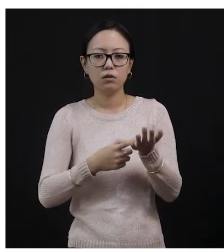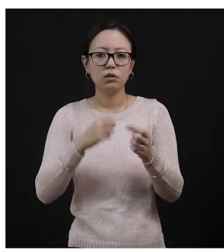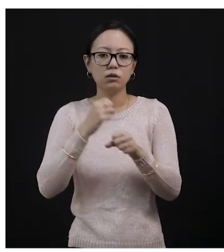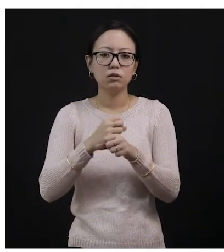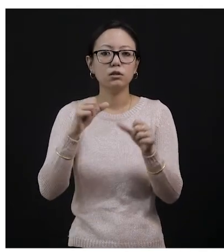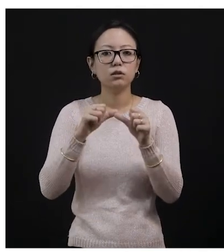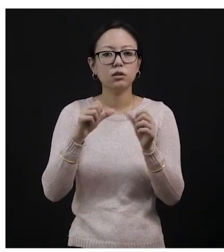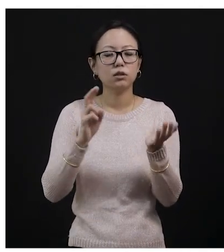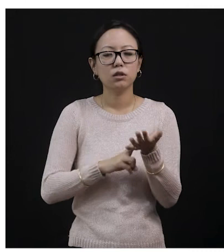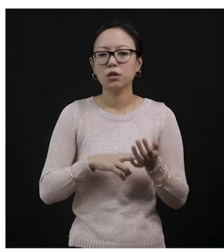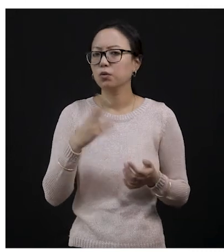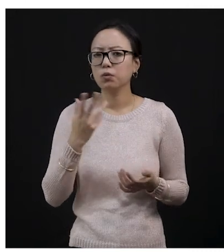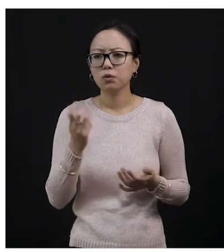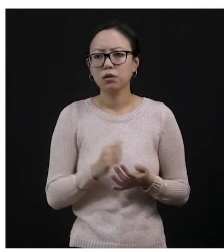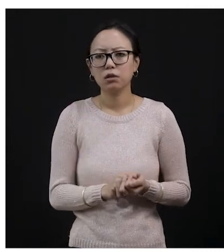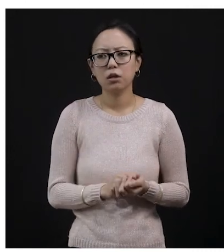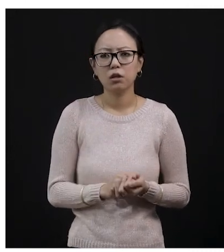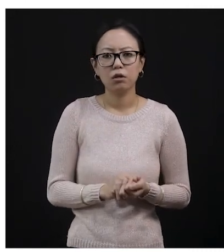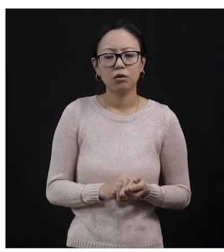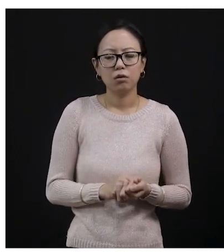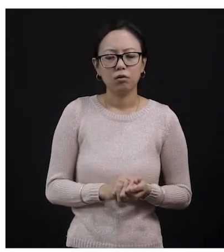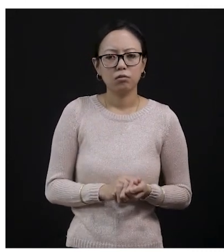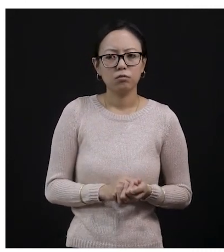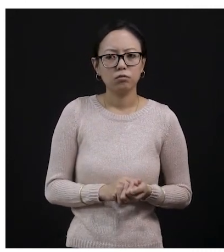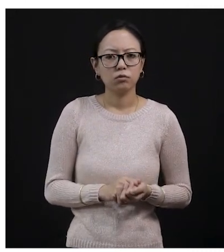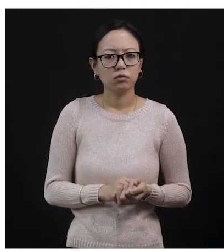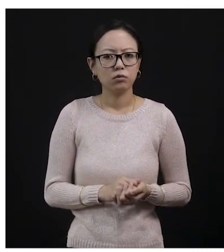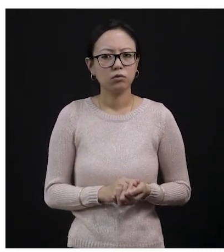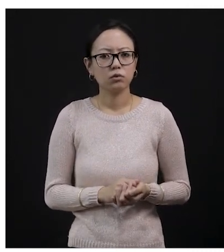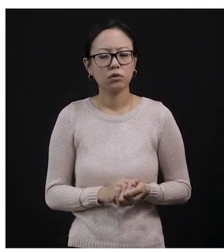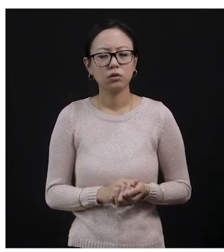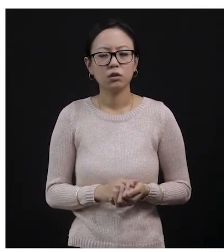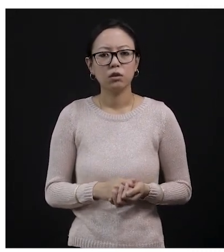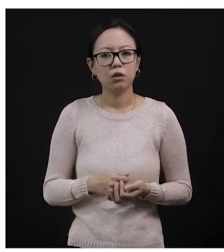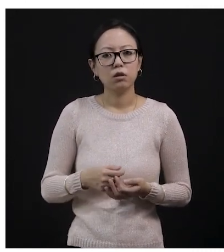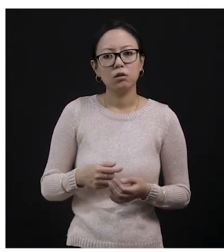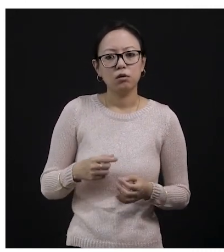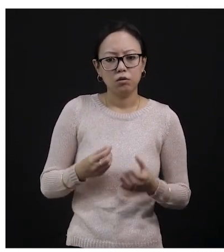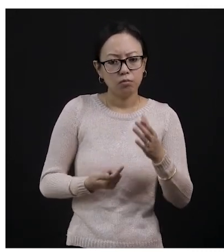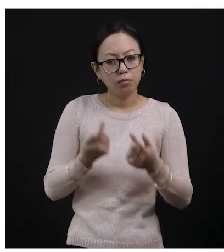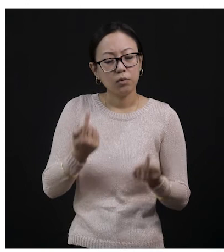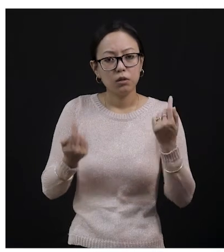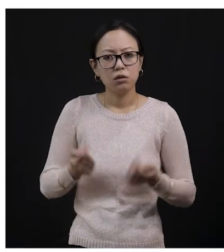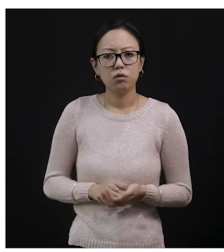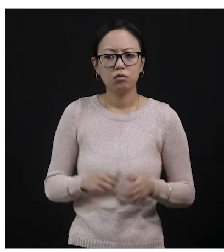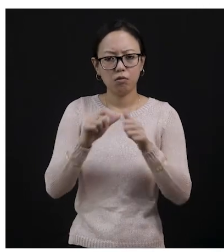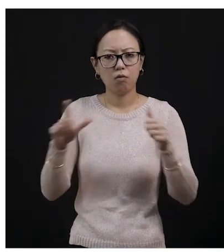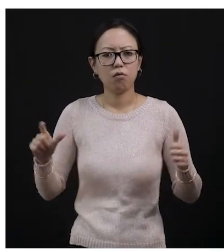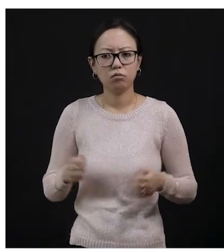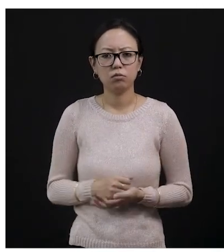grow. So plants also reproduce. Yes, the other day we talked about the living organisms, the characteristics of living organisms. They